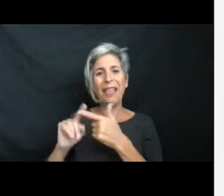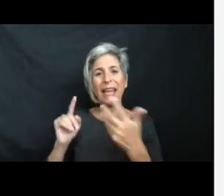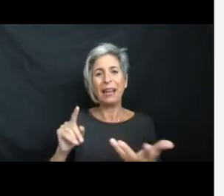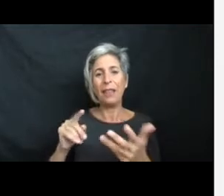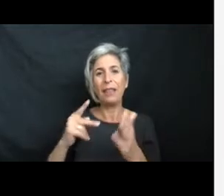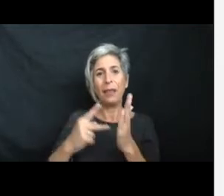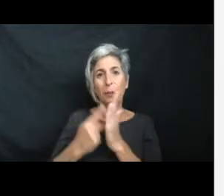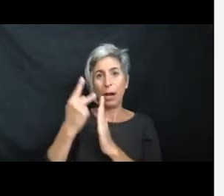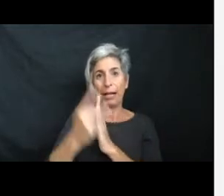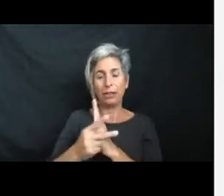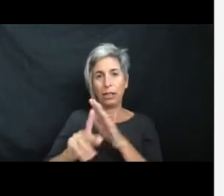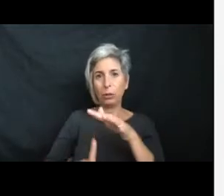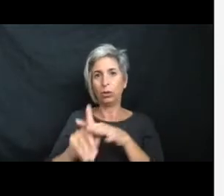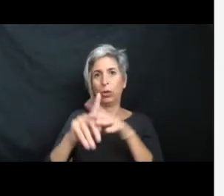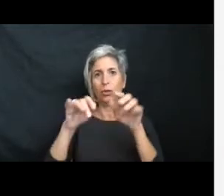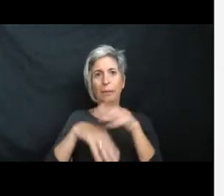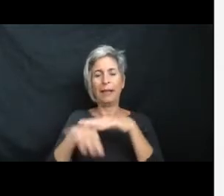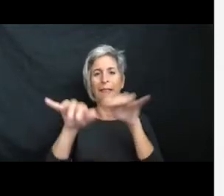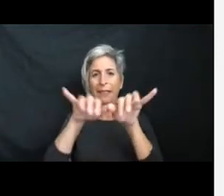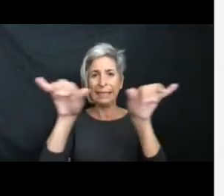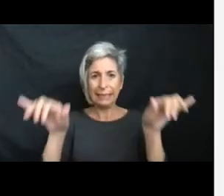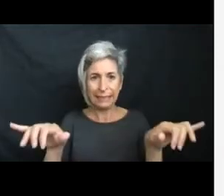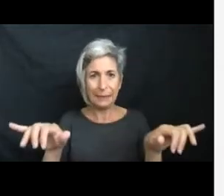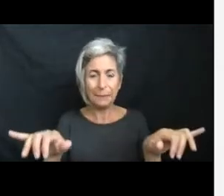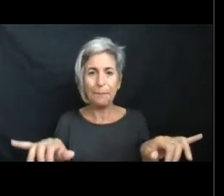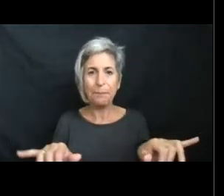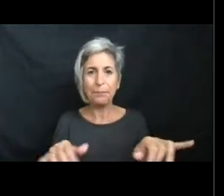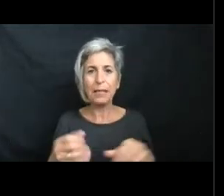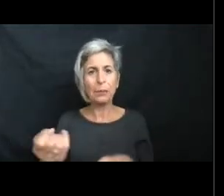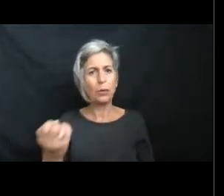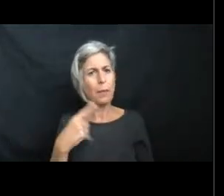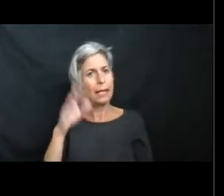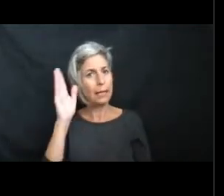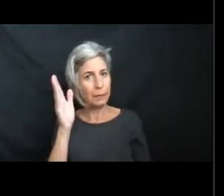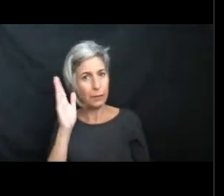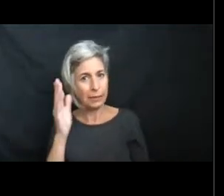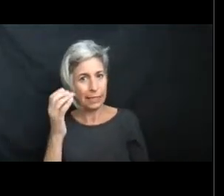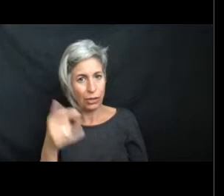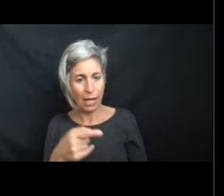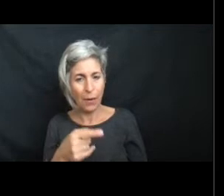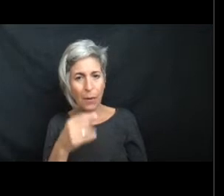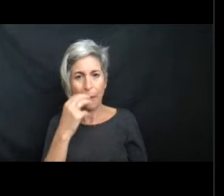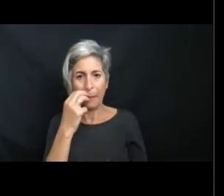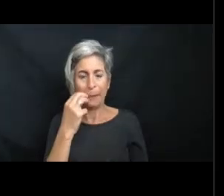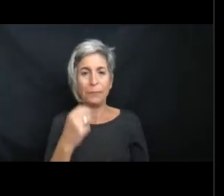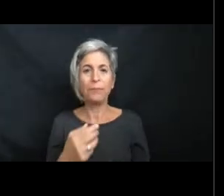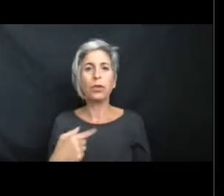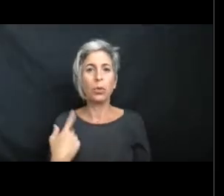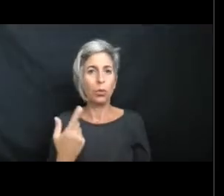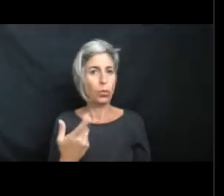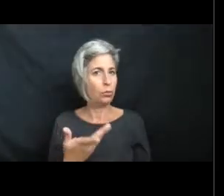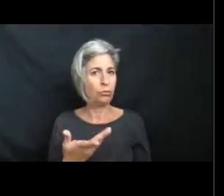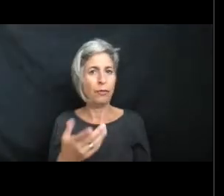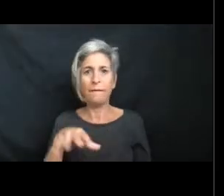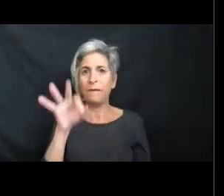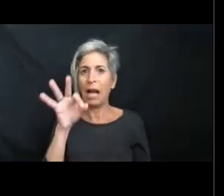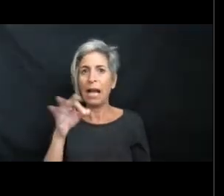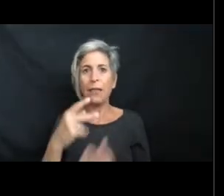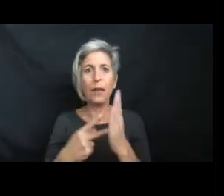system. And so let me go back to the presentation and we will go through how to find that